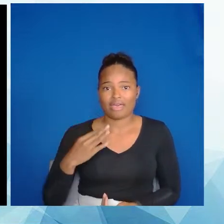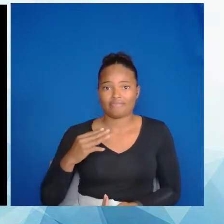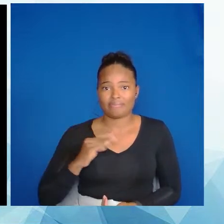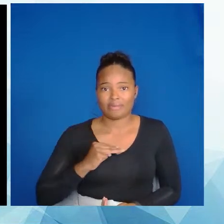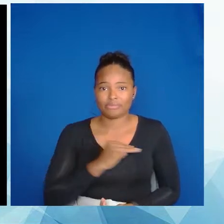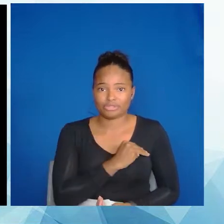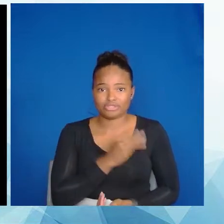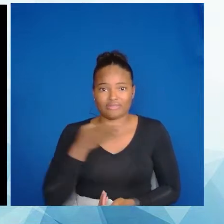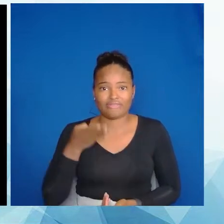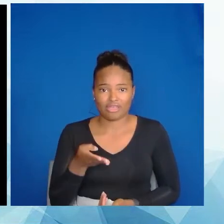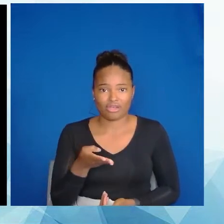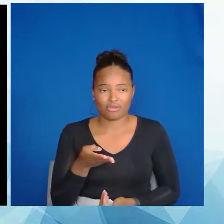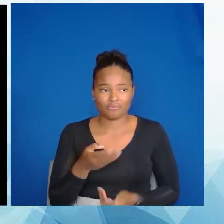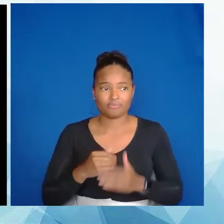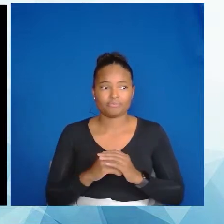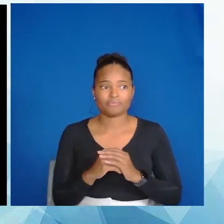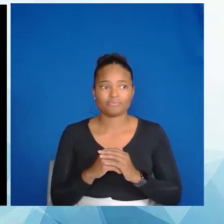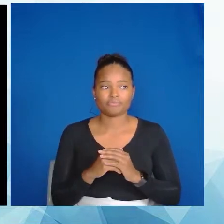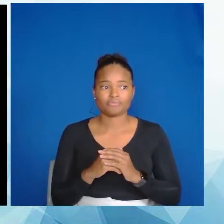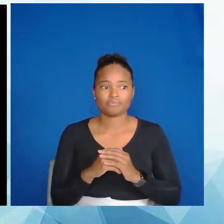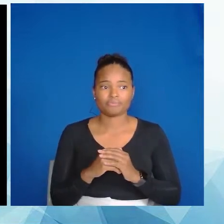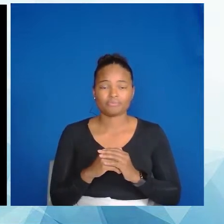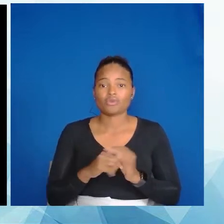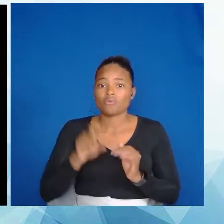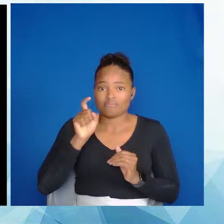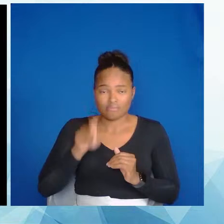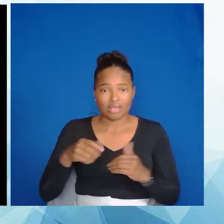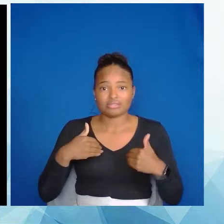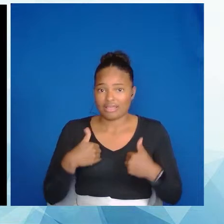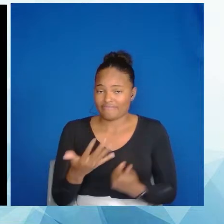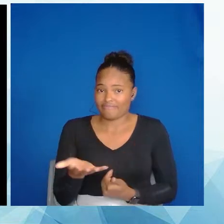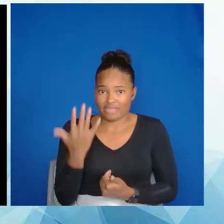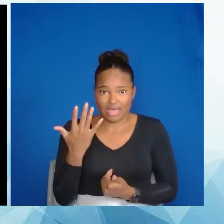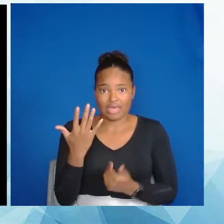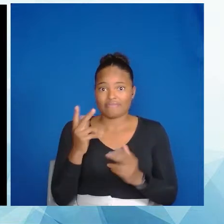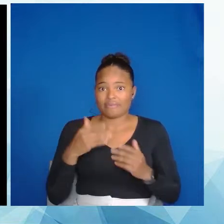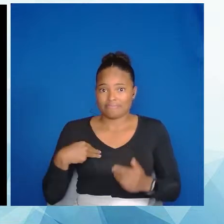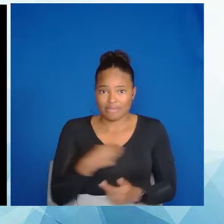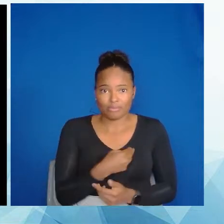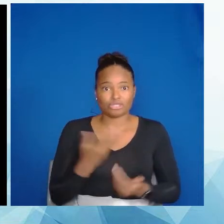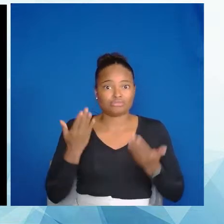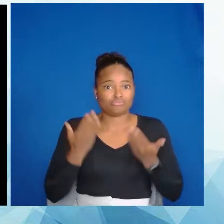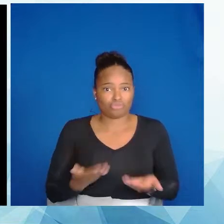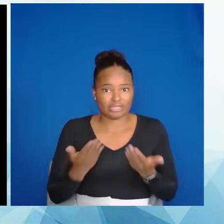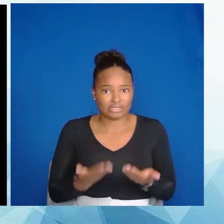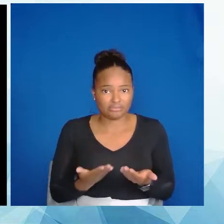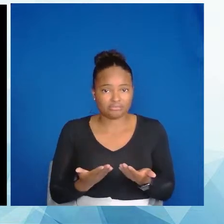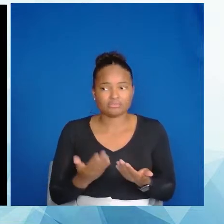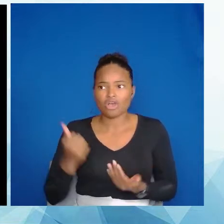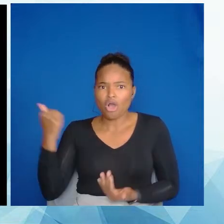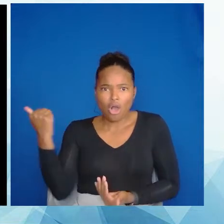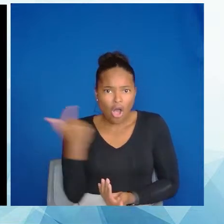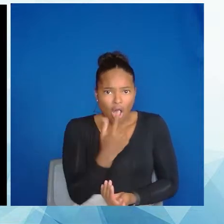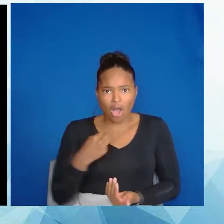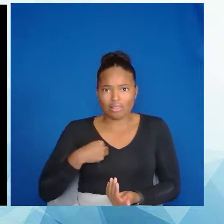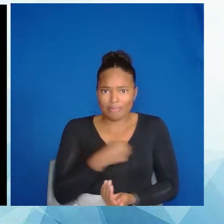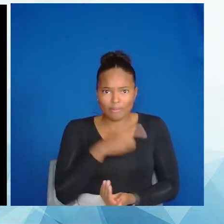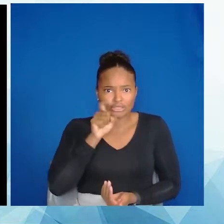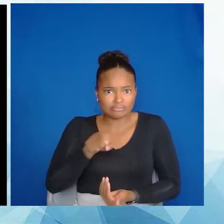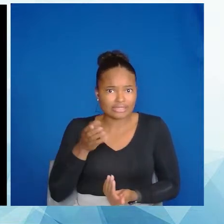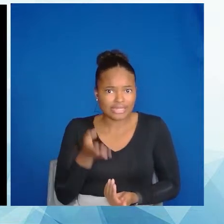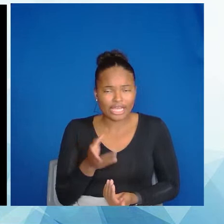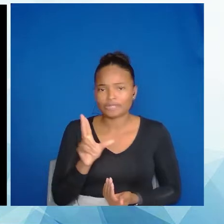meeting, you must have 5 members of your board present. And that not all, that varies by